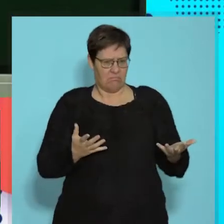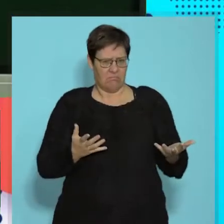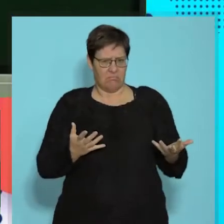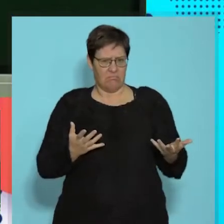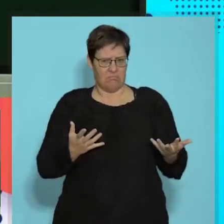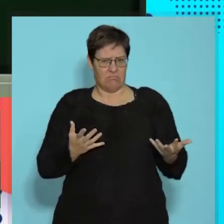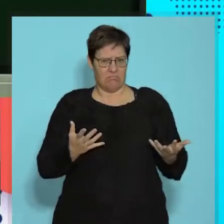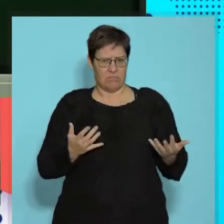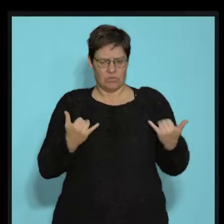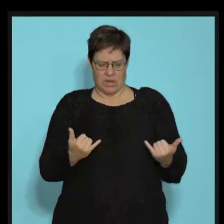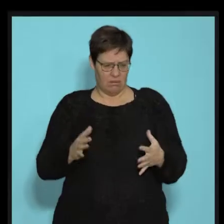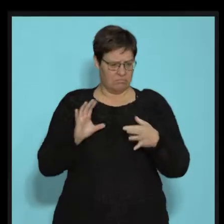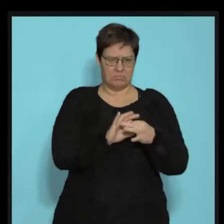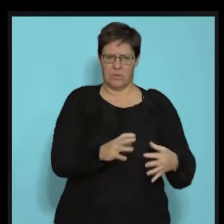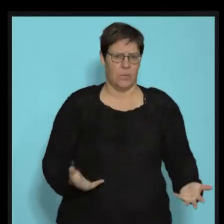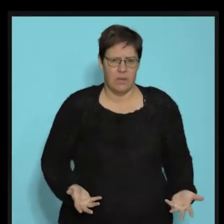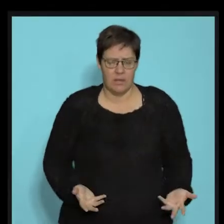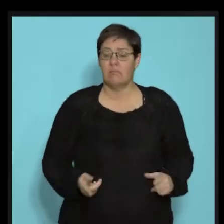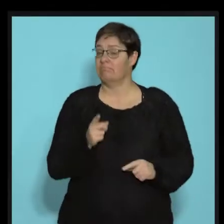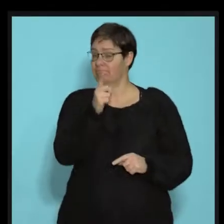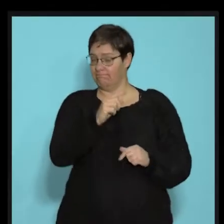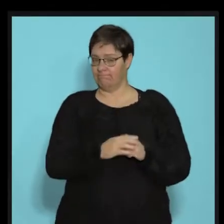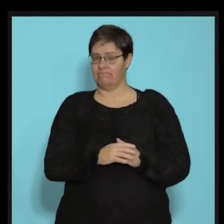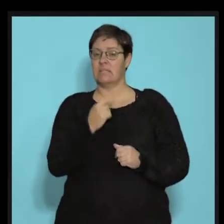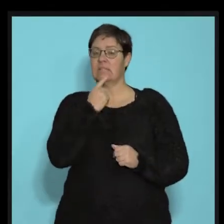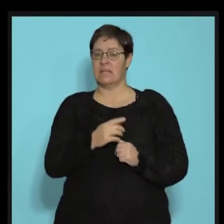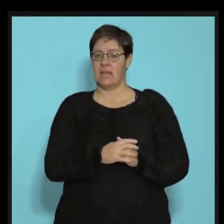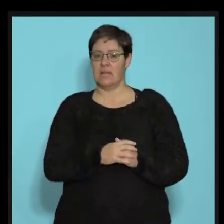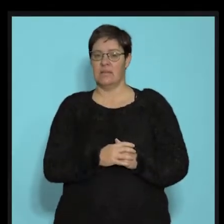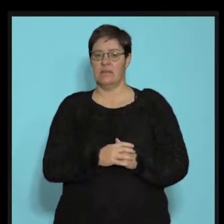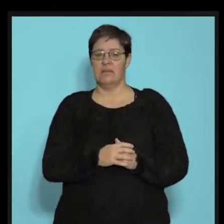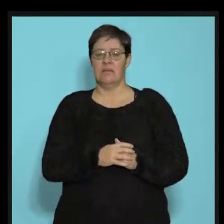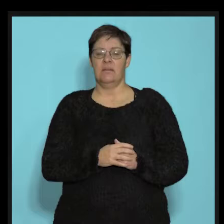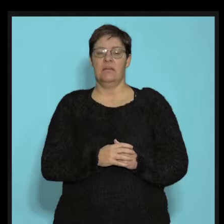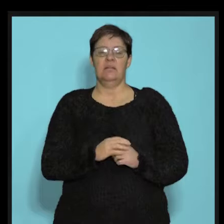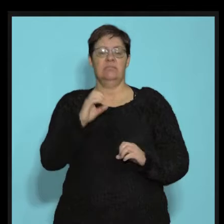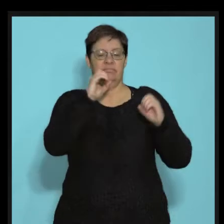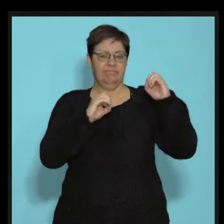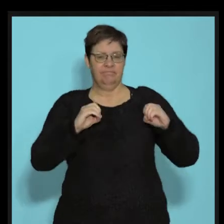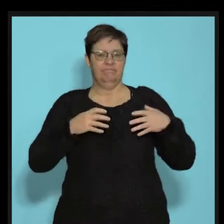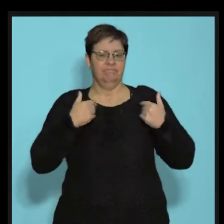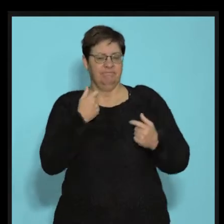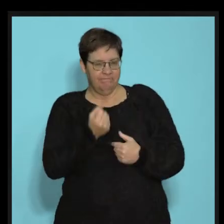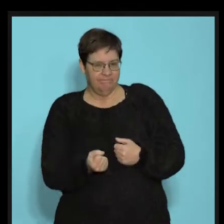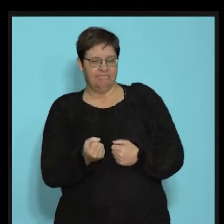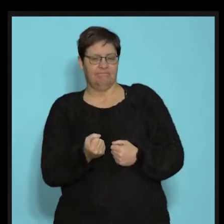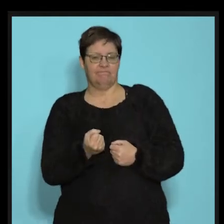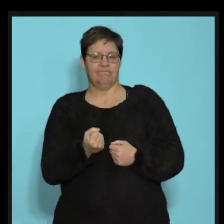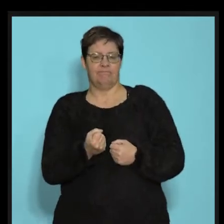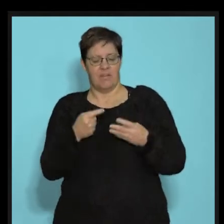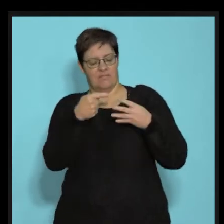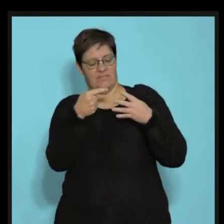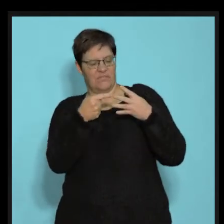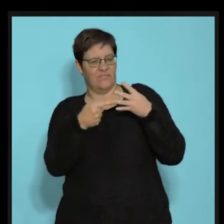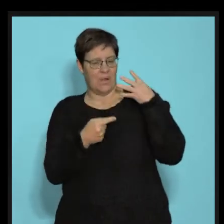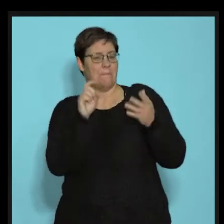program today? Here it comes. I always say cellular respiration has terms and conditions. And what